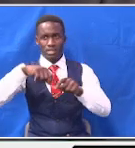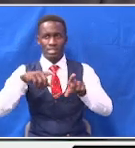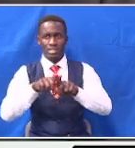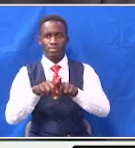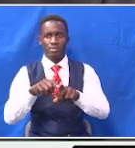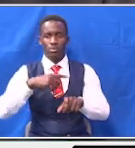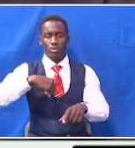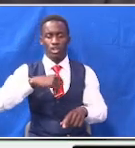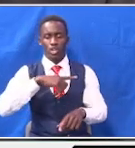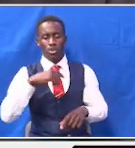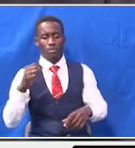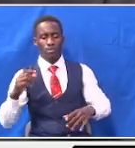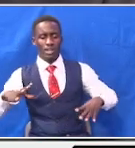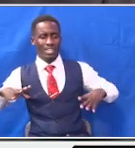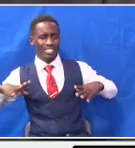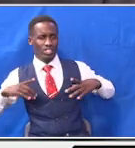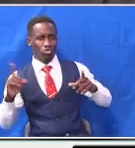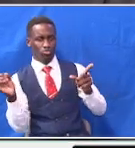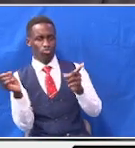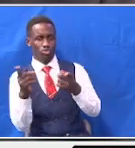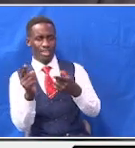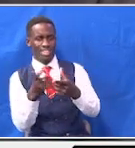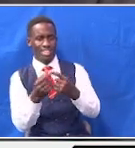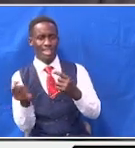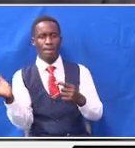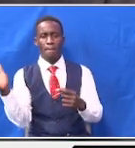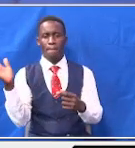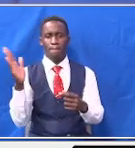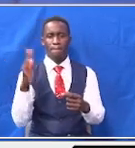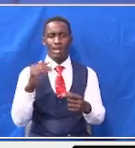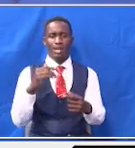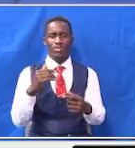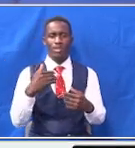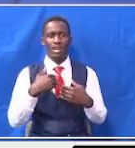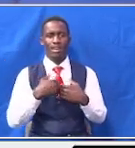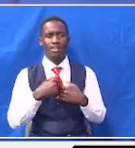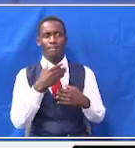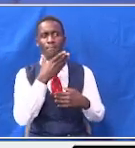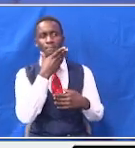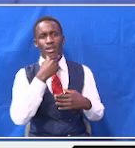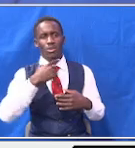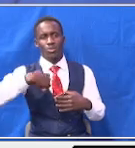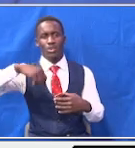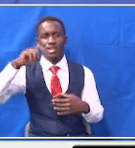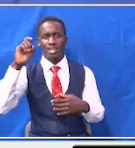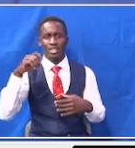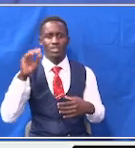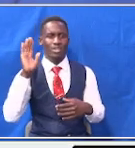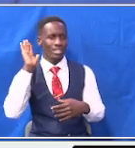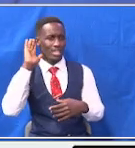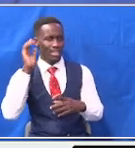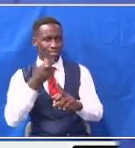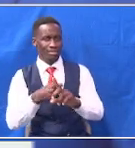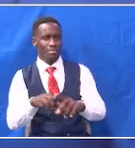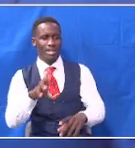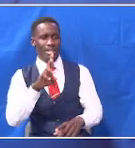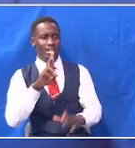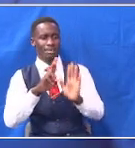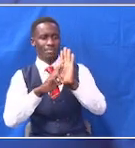and we'll be right back after this short break. And there's a gentleman who we need to hear from, the representative of the